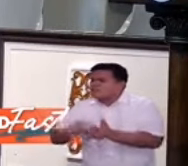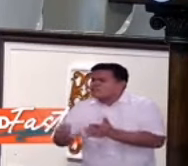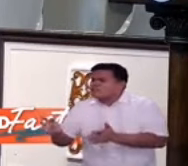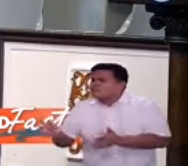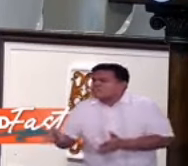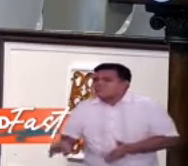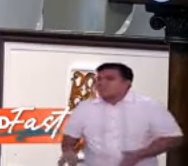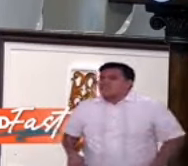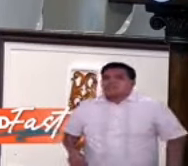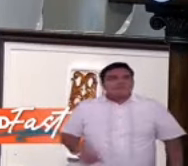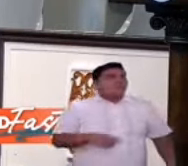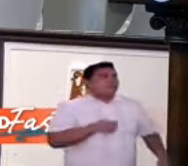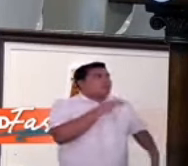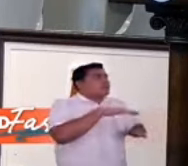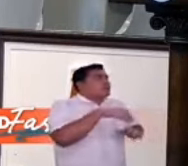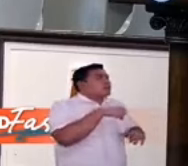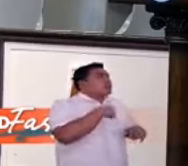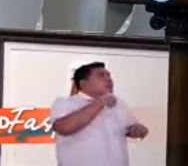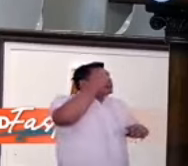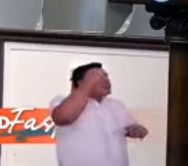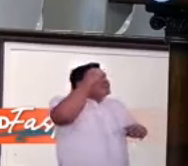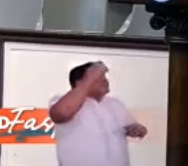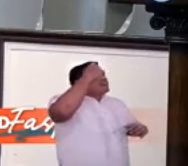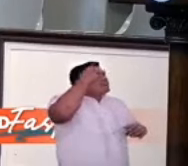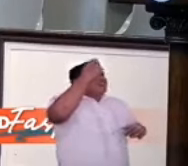John 3:16. And I started to just, you know, drill her,